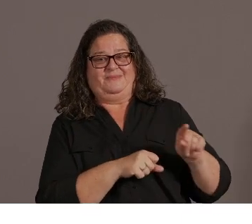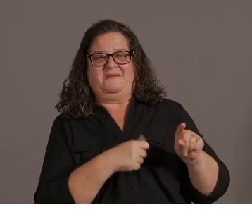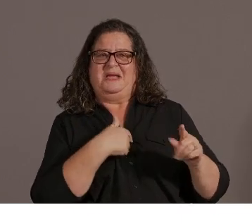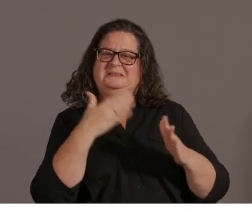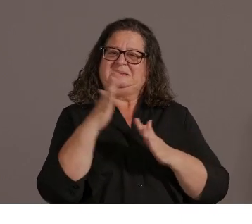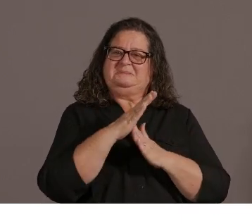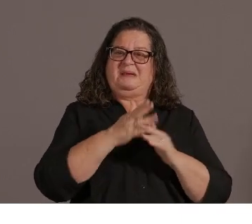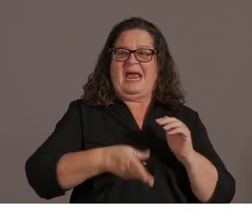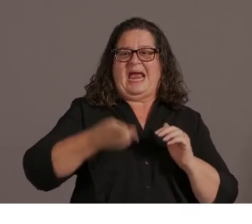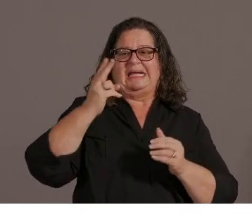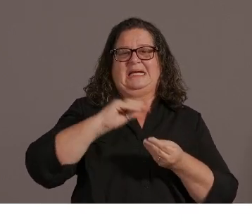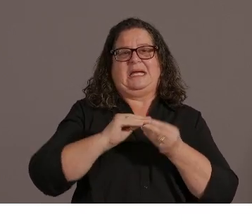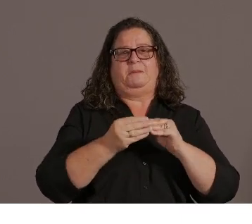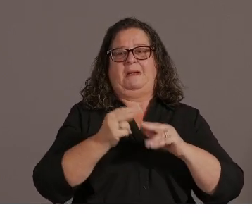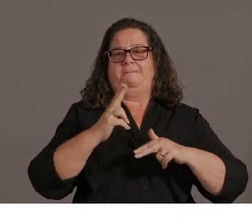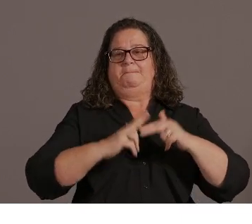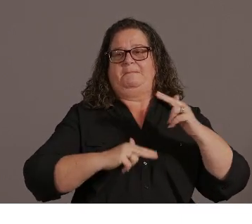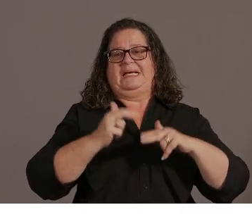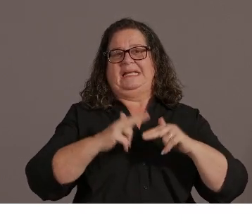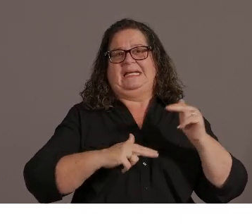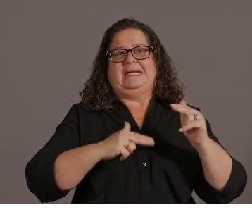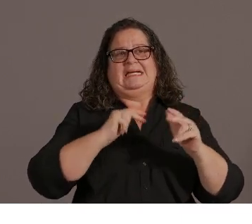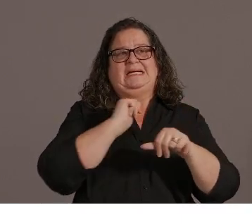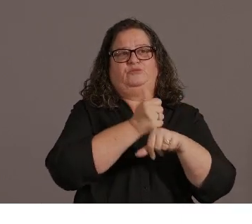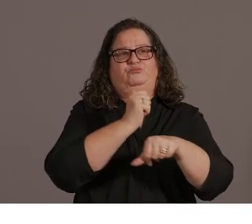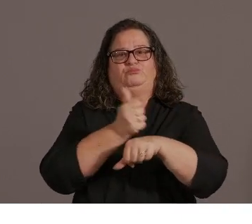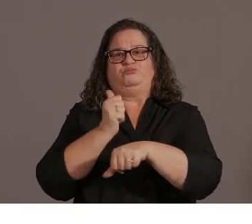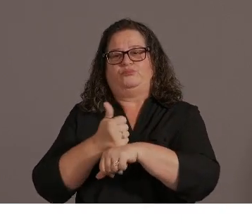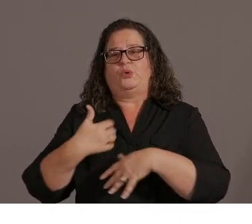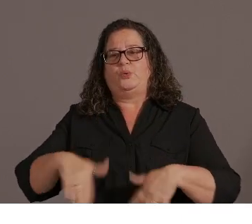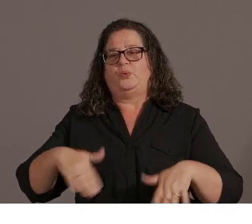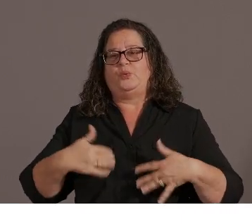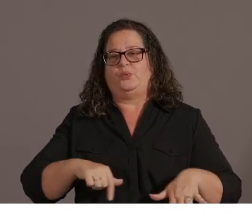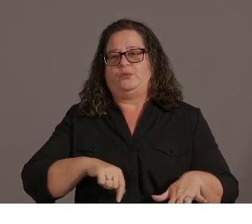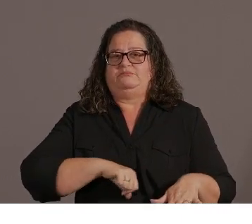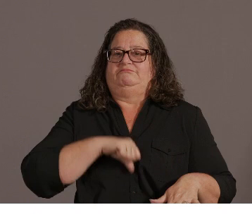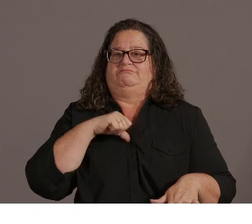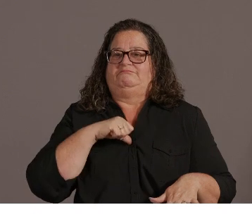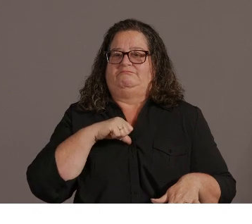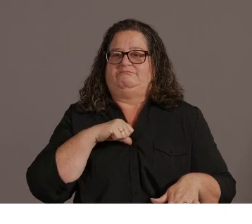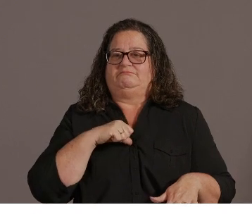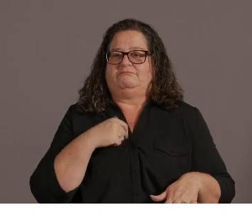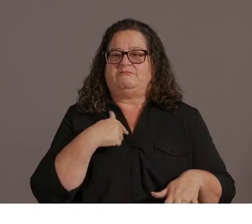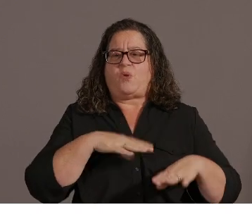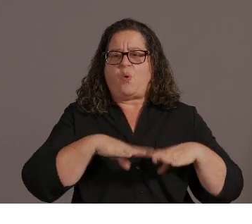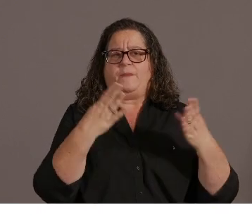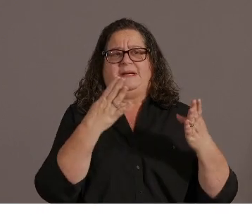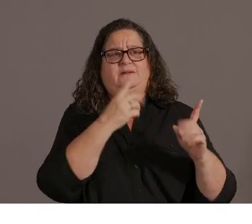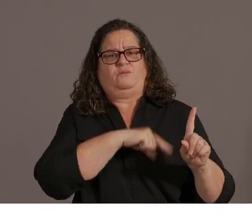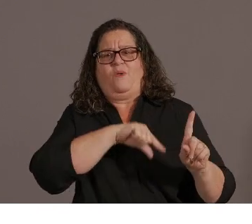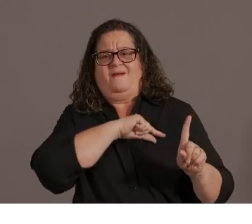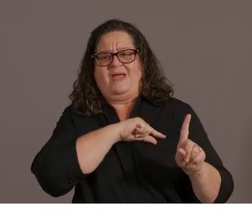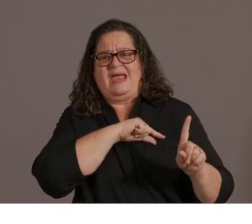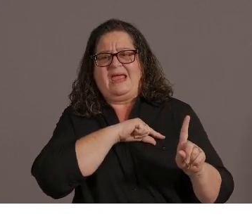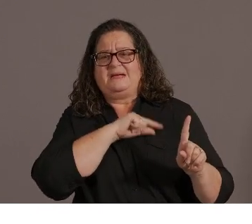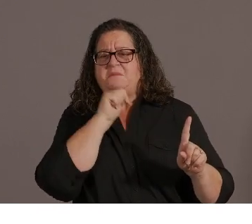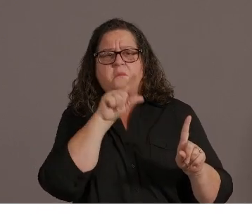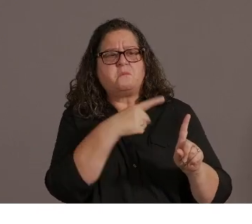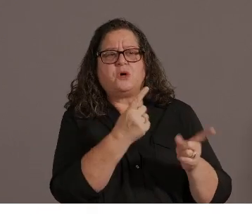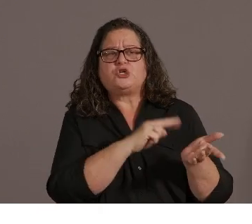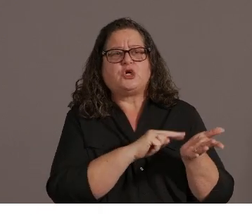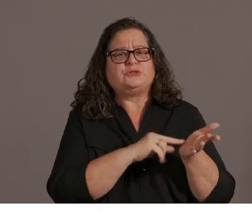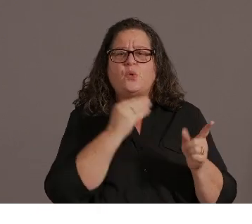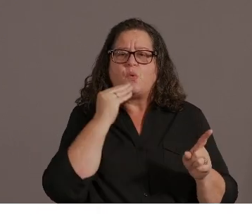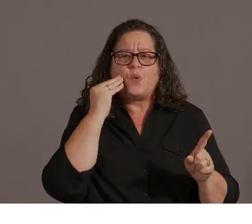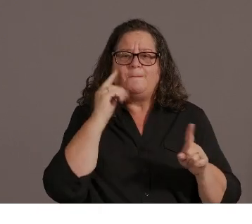that's because we opened up our eligibility not only to our skilled nursing facilities and assisted living facilities, but opened it